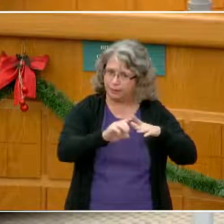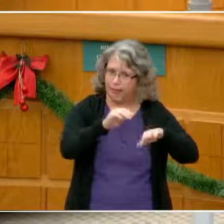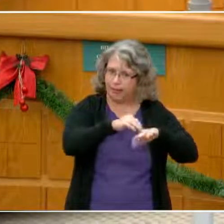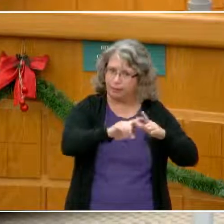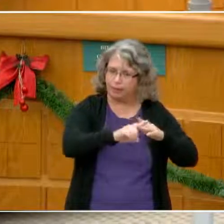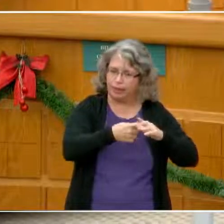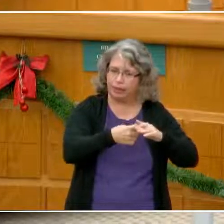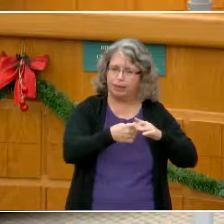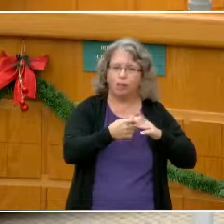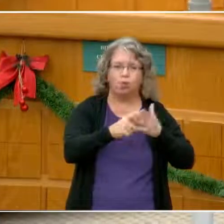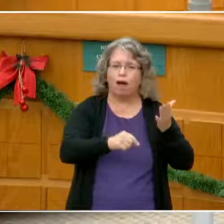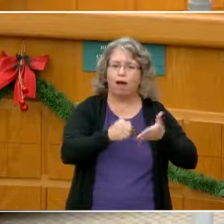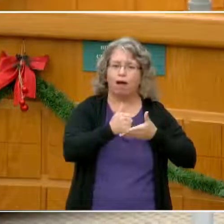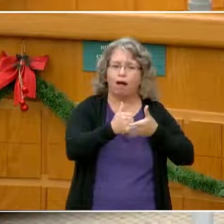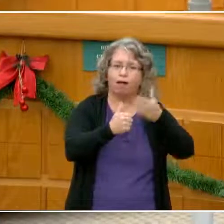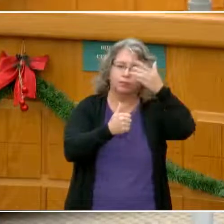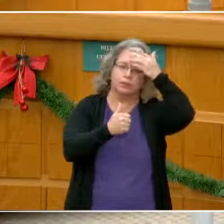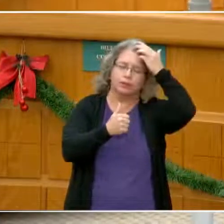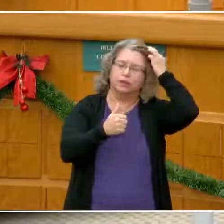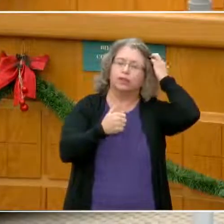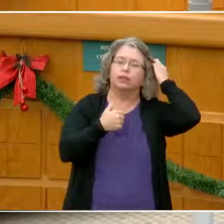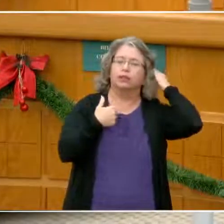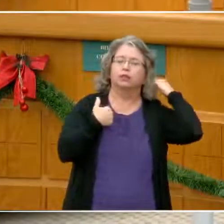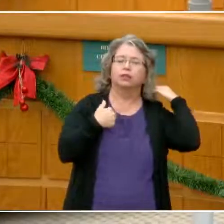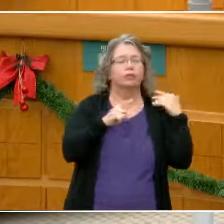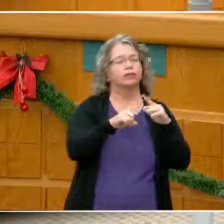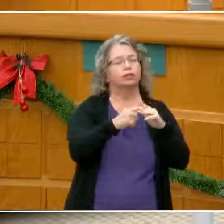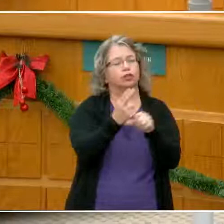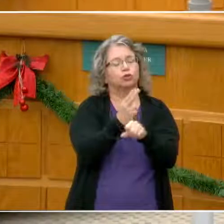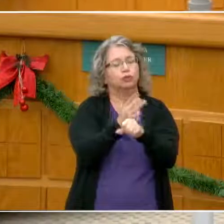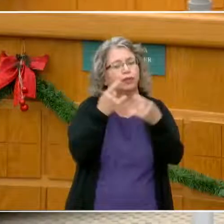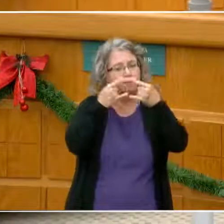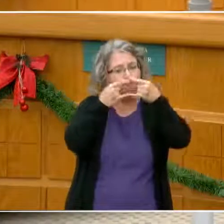started washing our hands. We started social distancing. We started